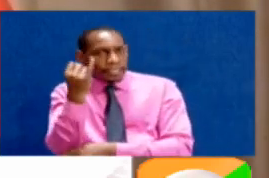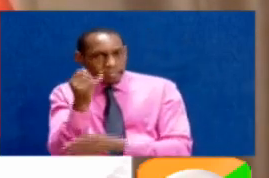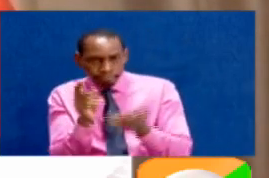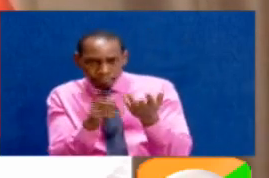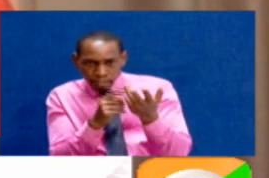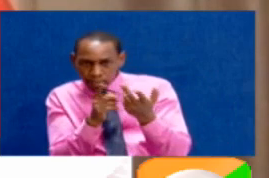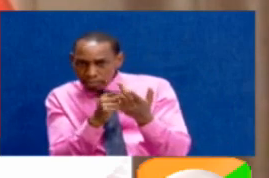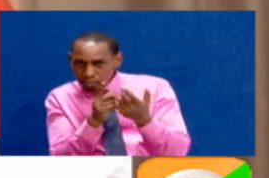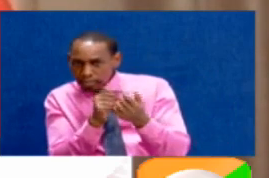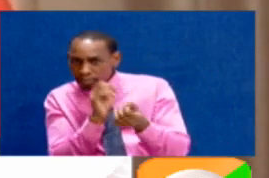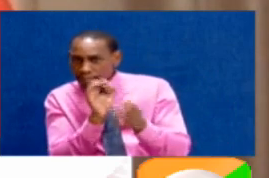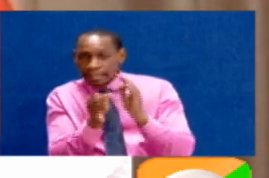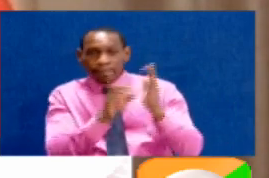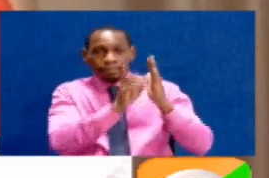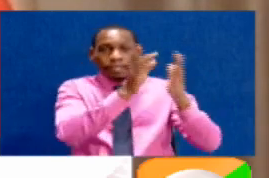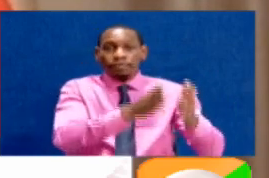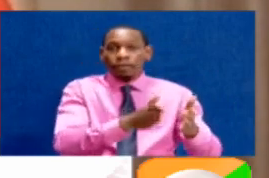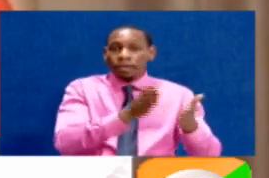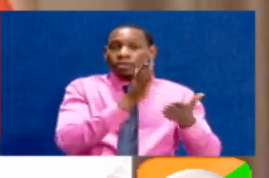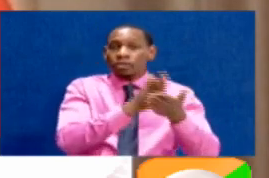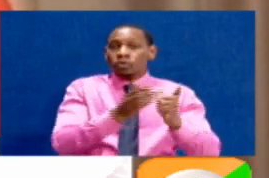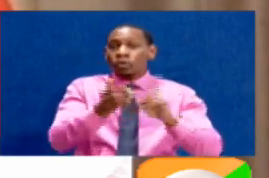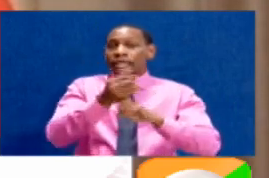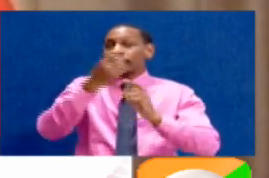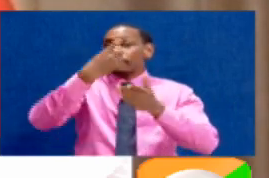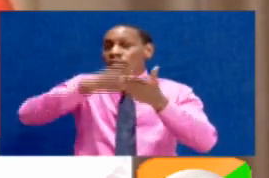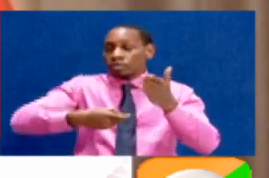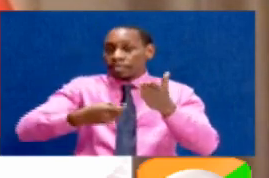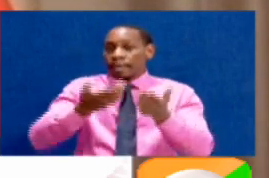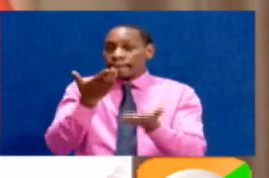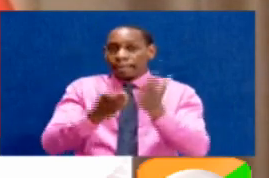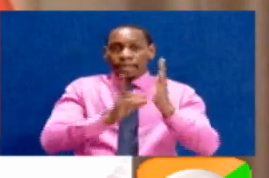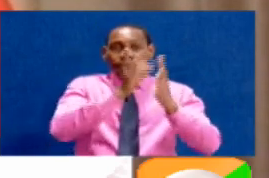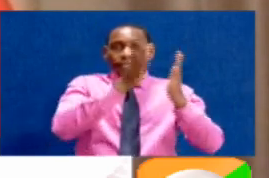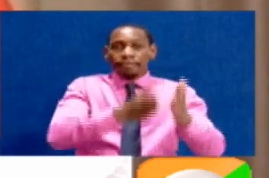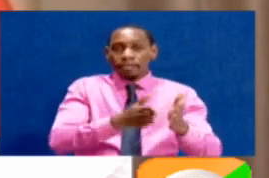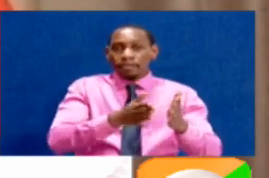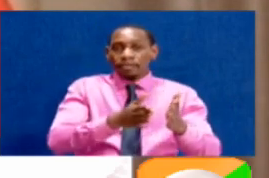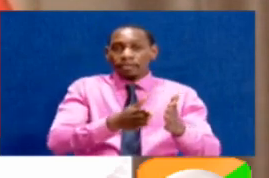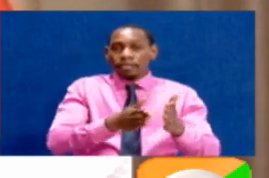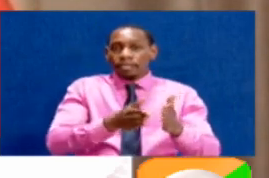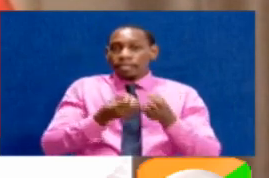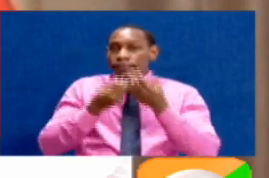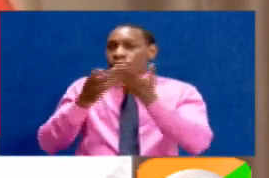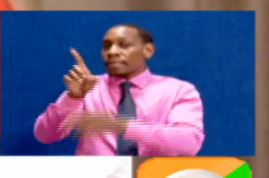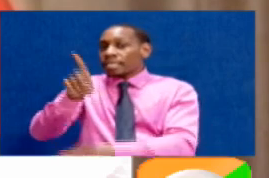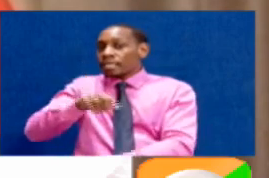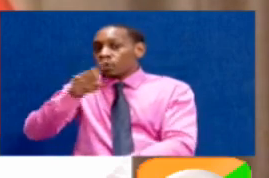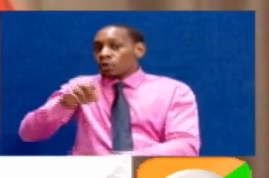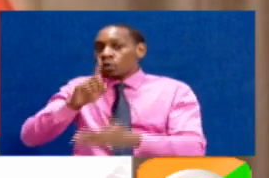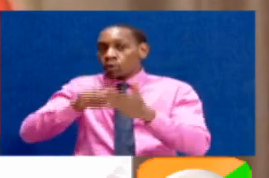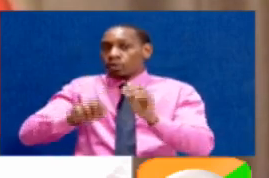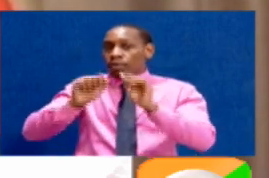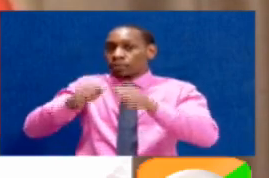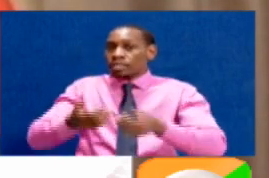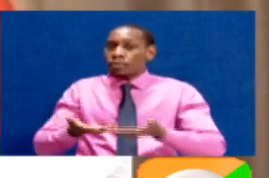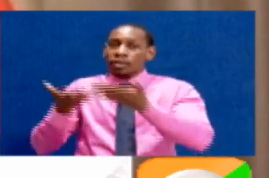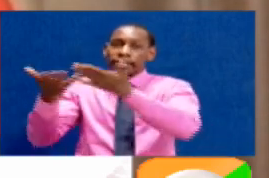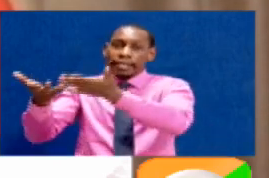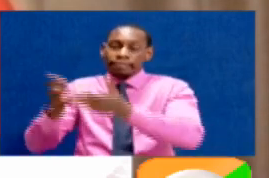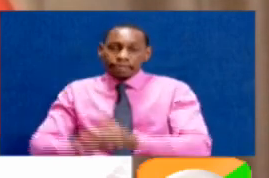see, is the developer actually meeting his cost, or is he misrepresenting what he can